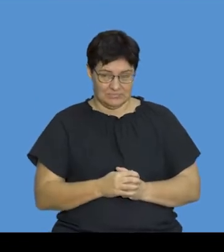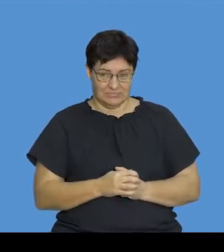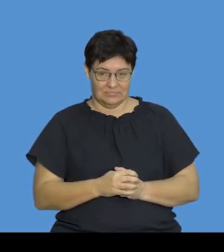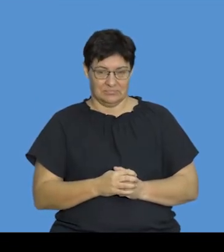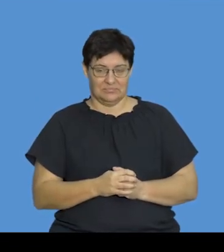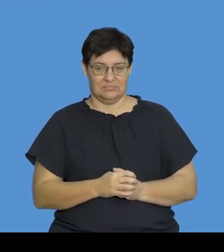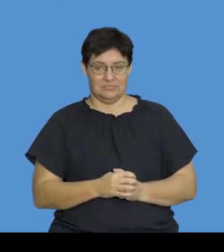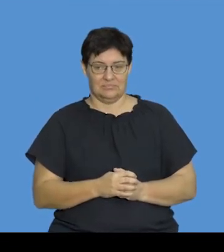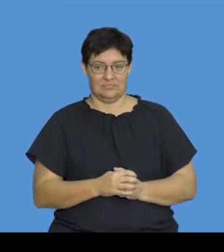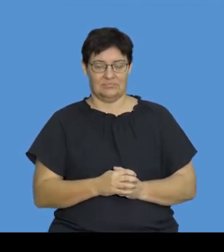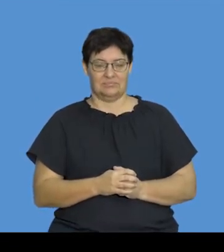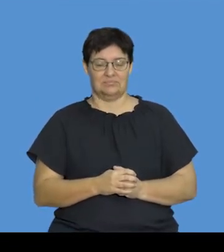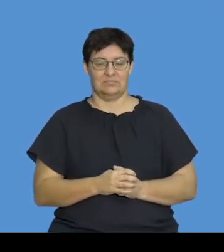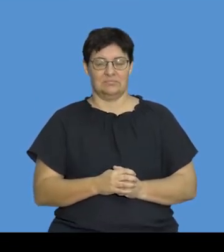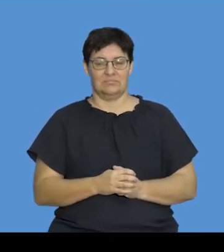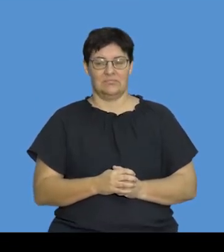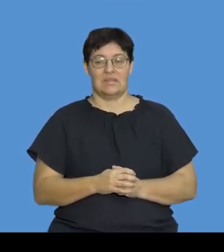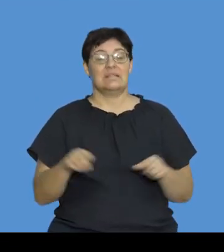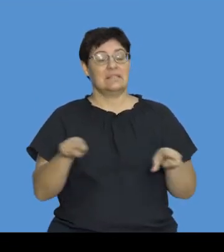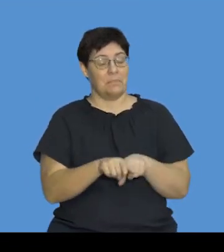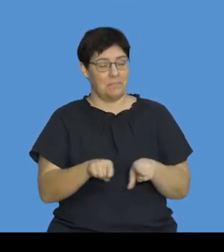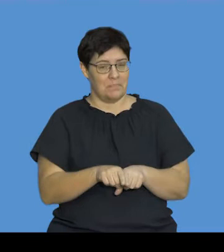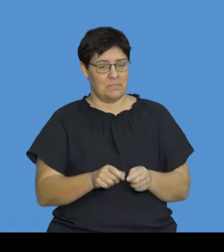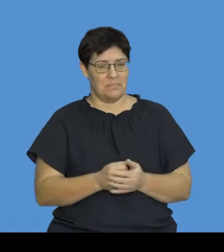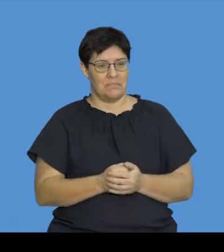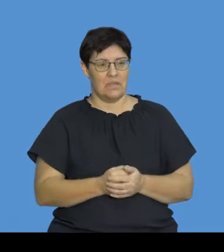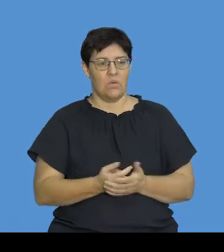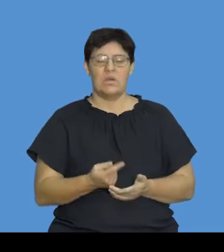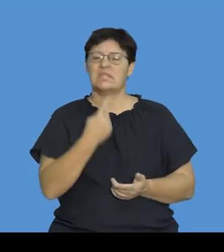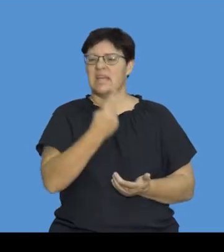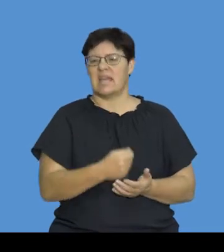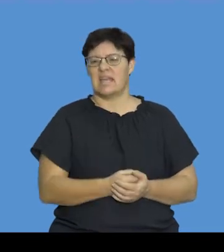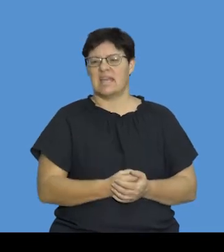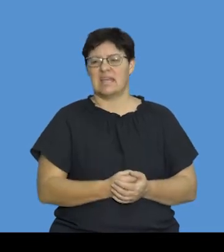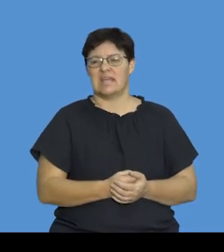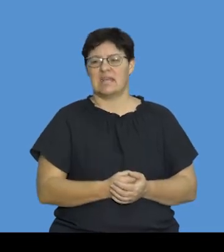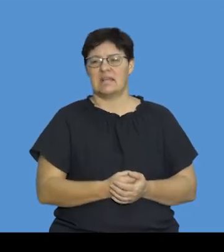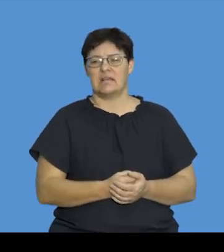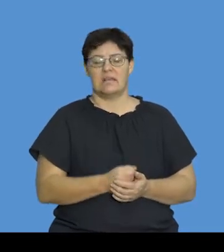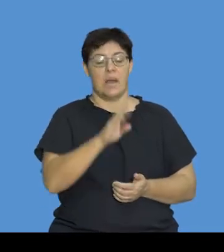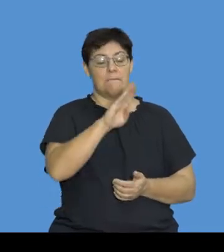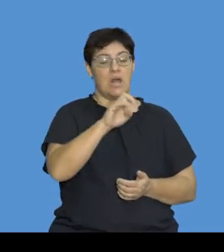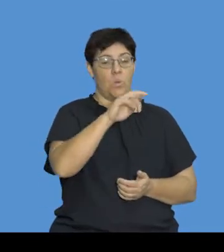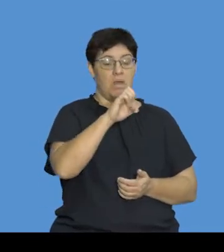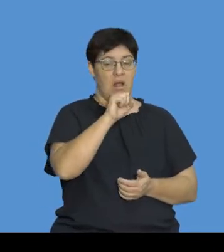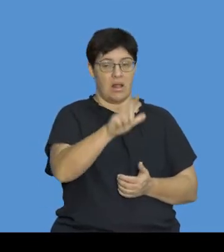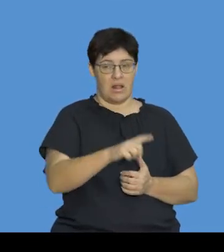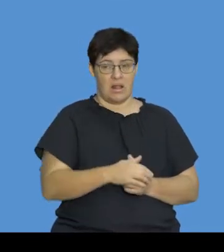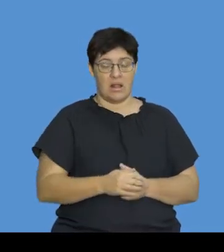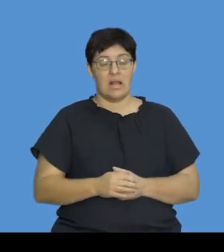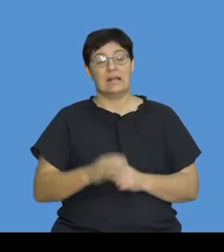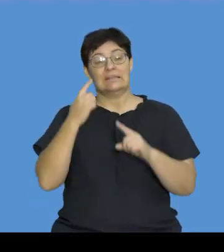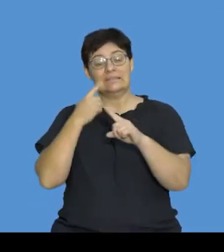are. Now also, if now we are talking about a binomial multiplied